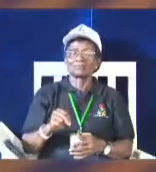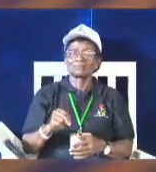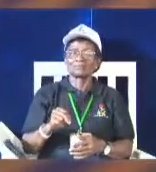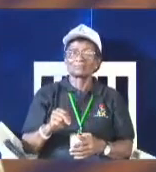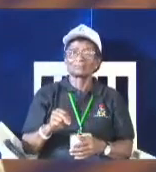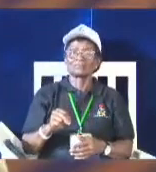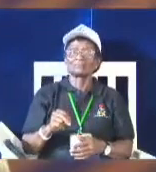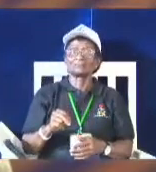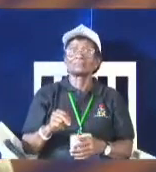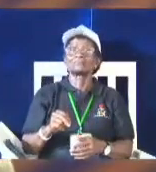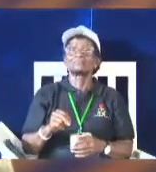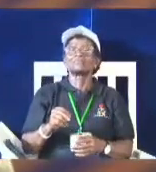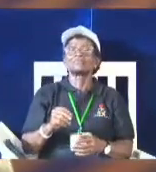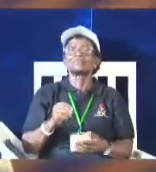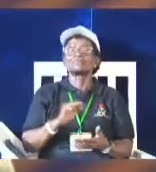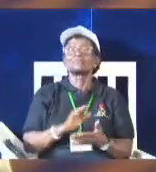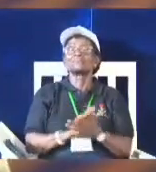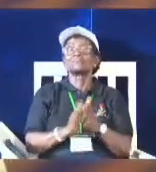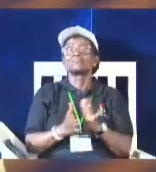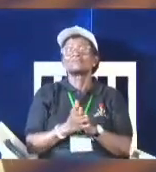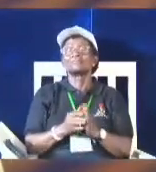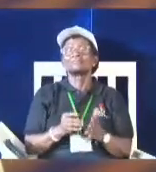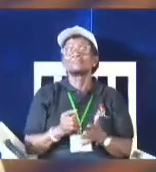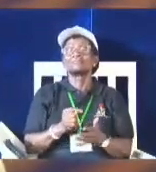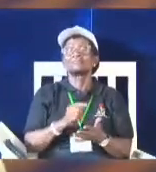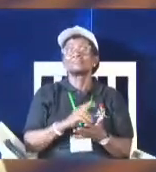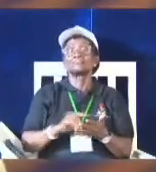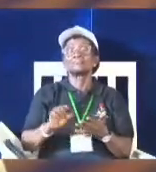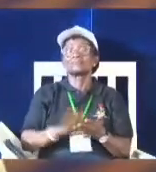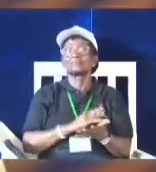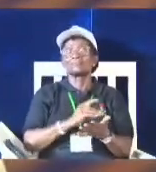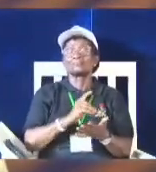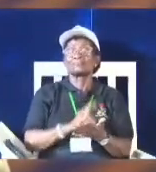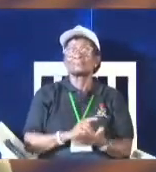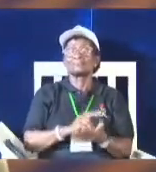to a divine treasurer.